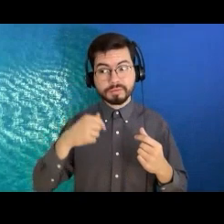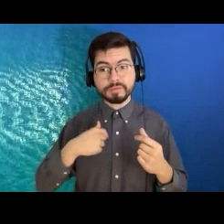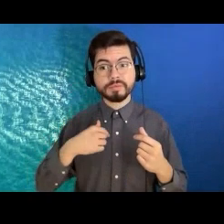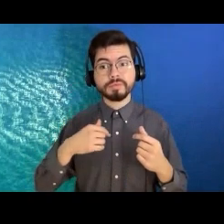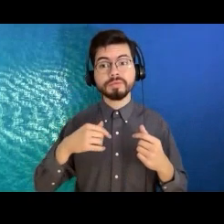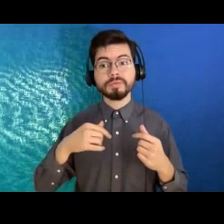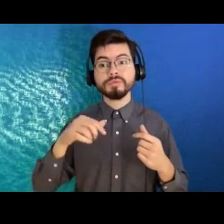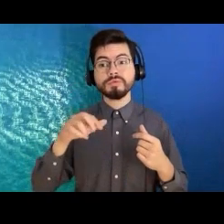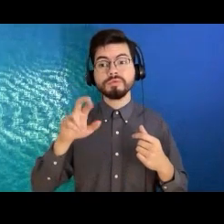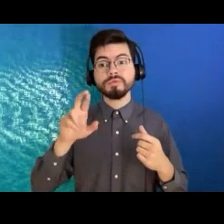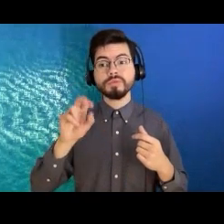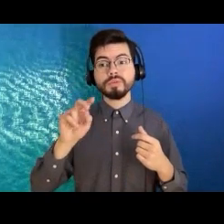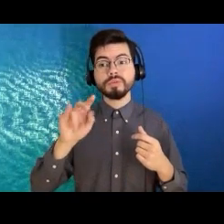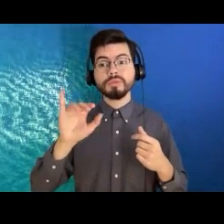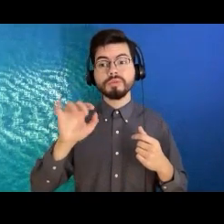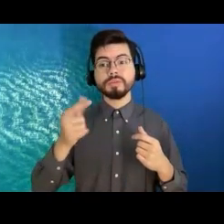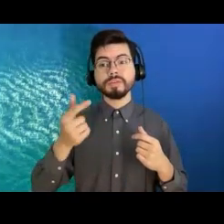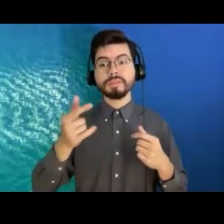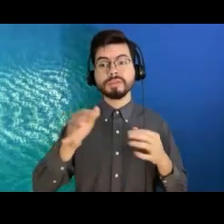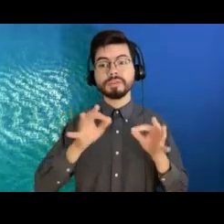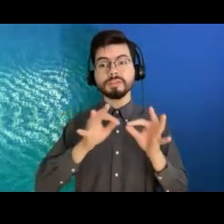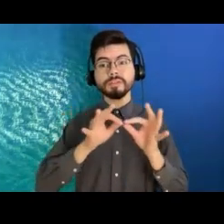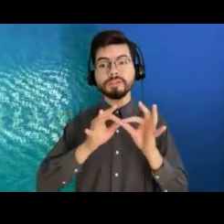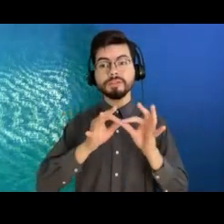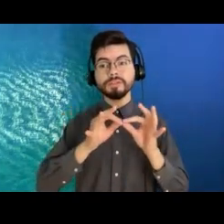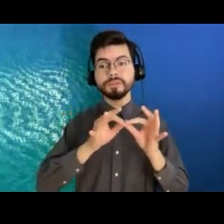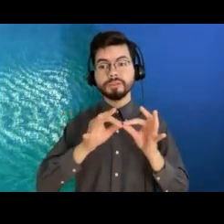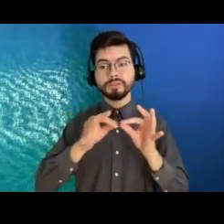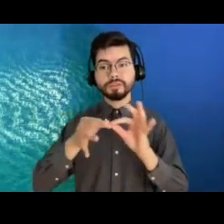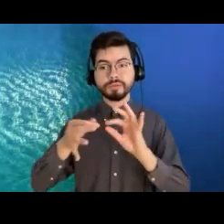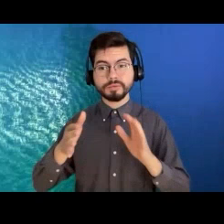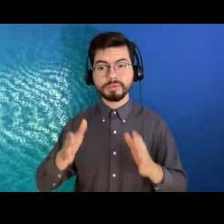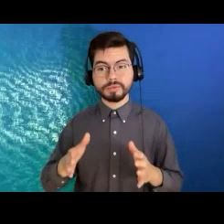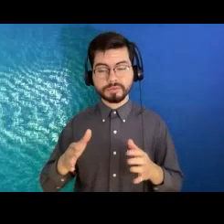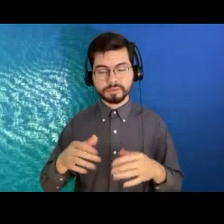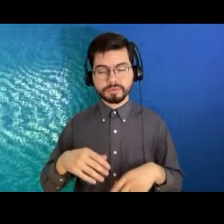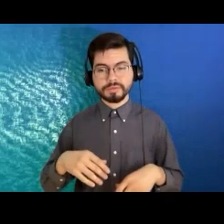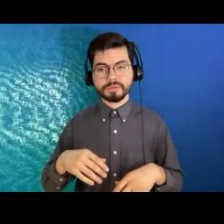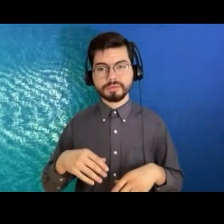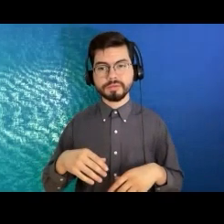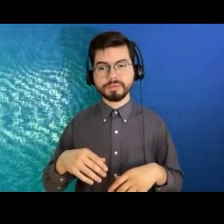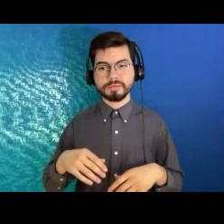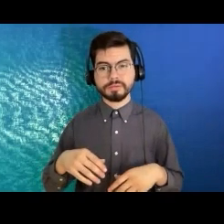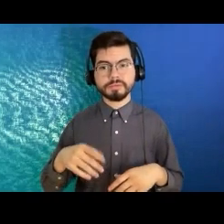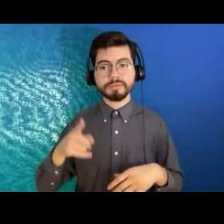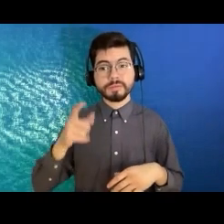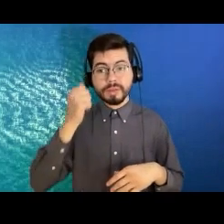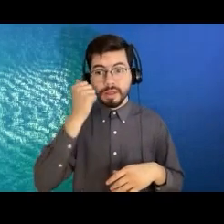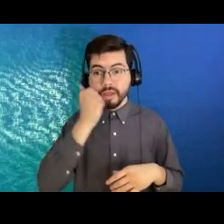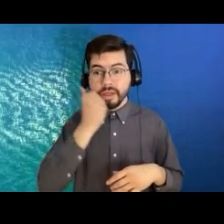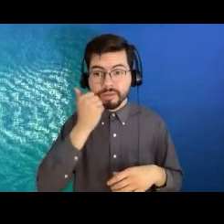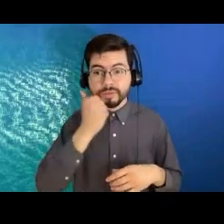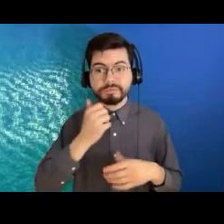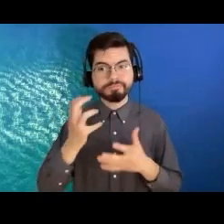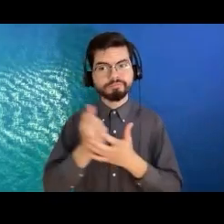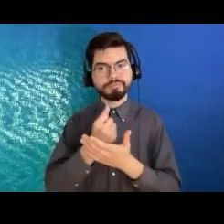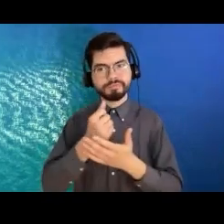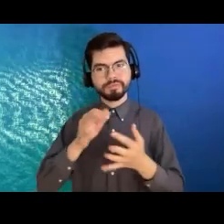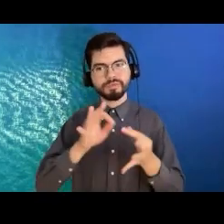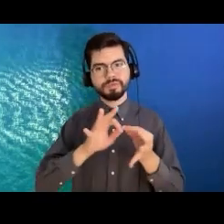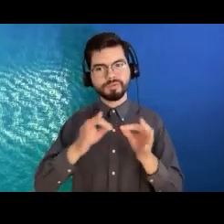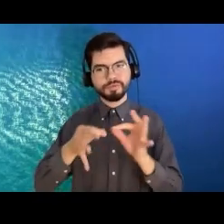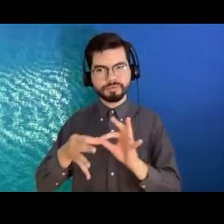quite a few visitors, but you get to do that every day. And the great thing about it is what you're really